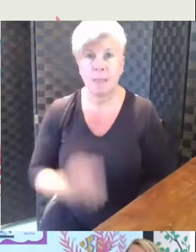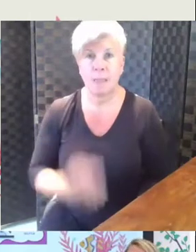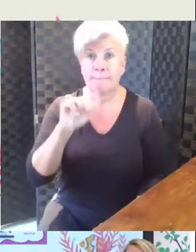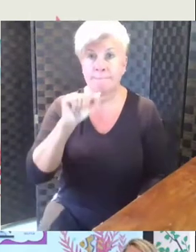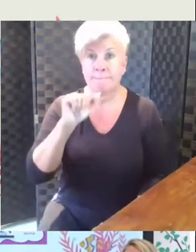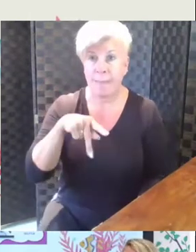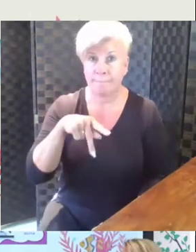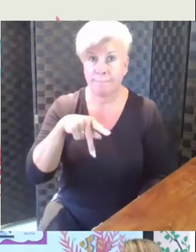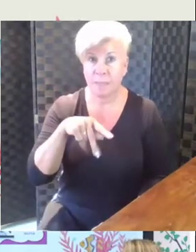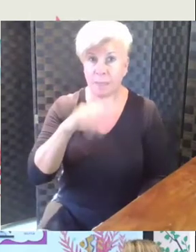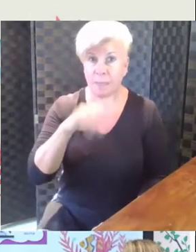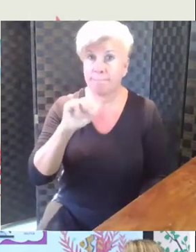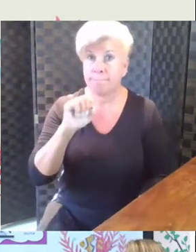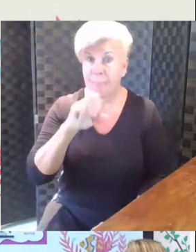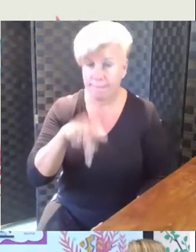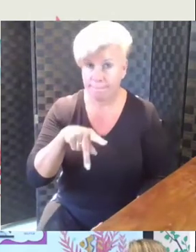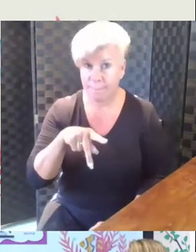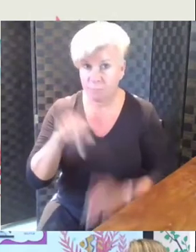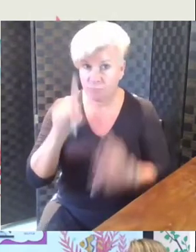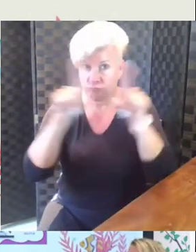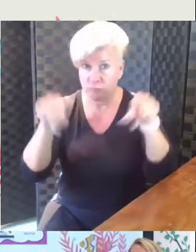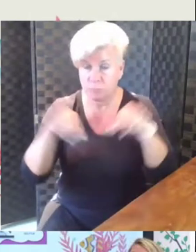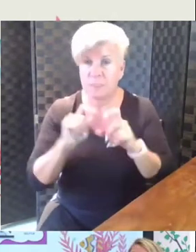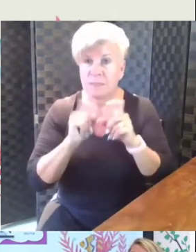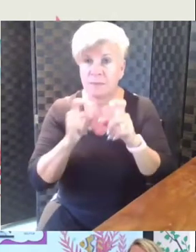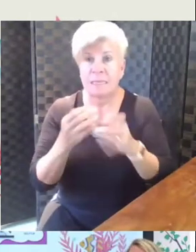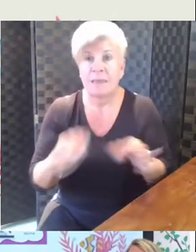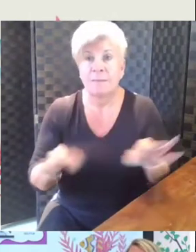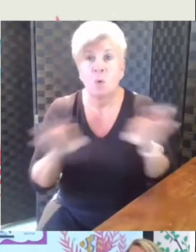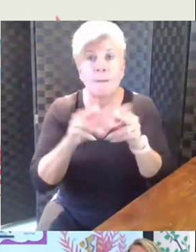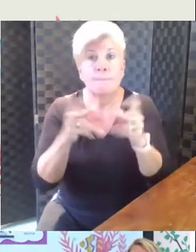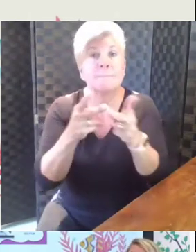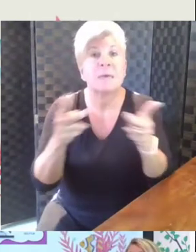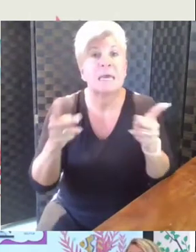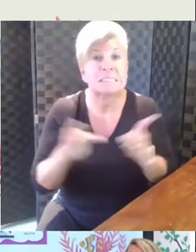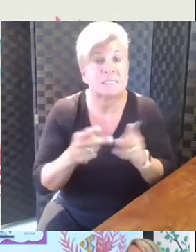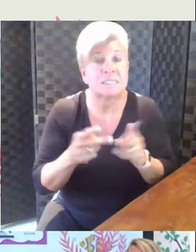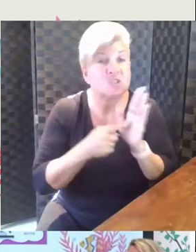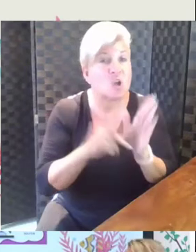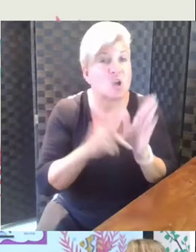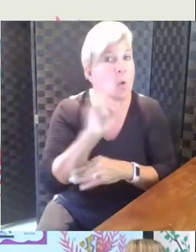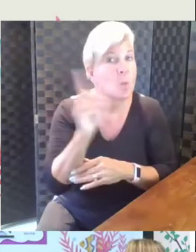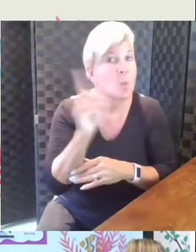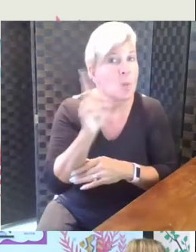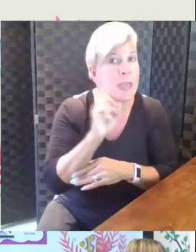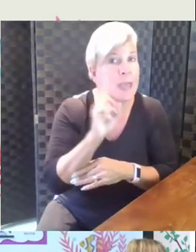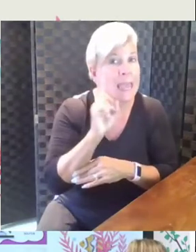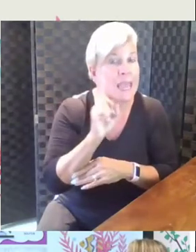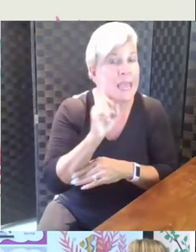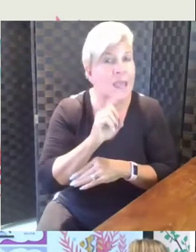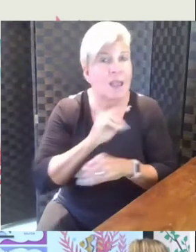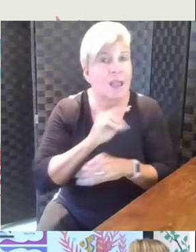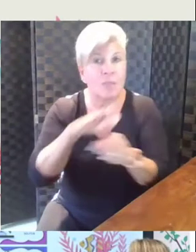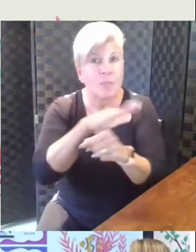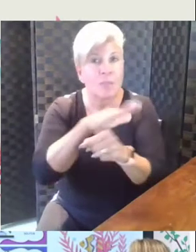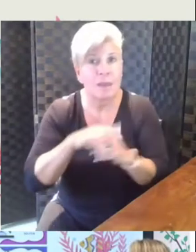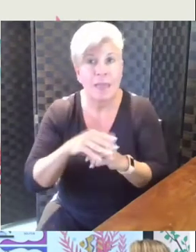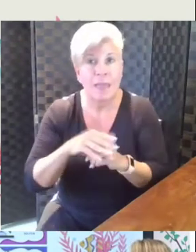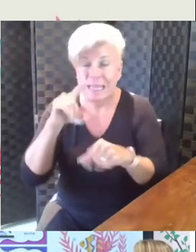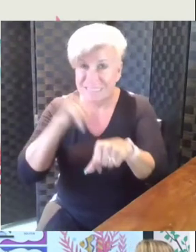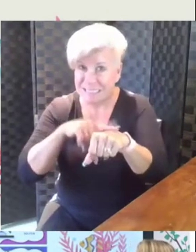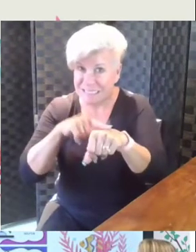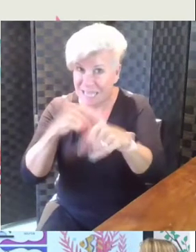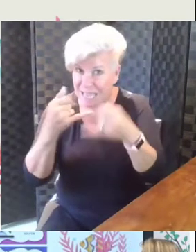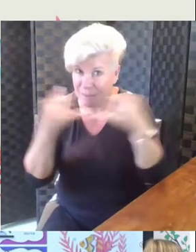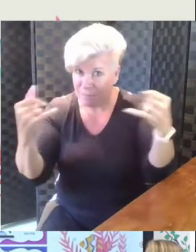We have a map. Maps give us the important places. They show us where things are located. And